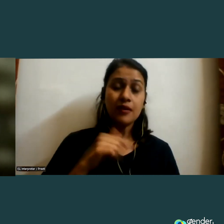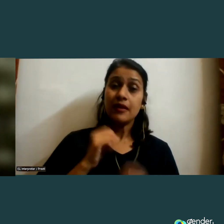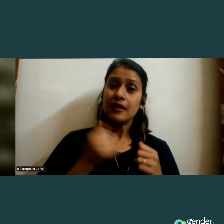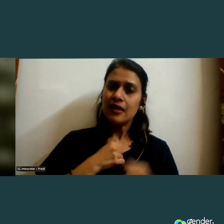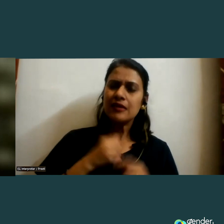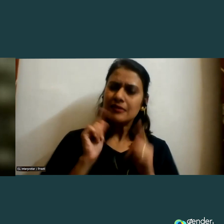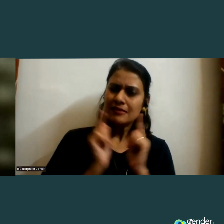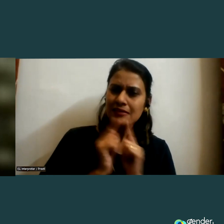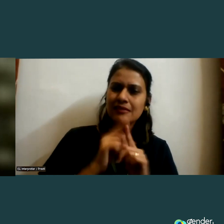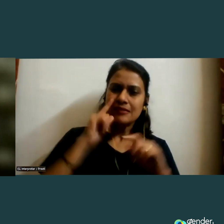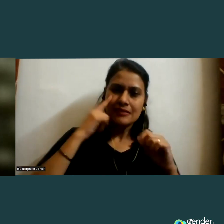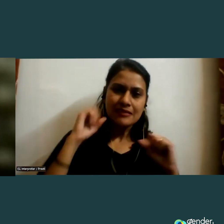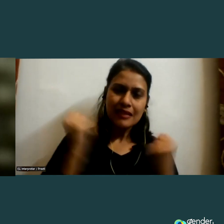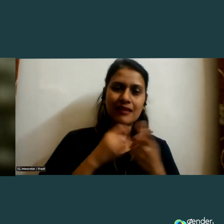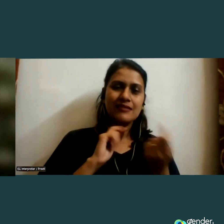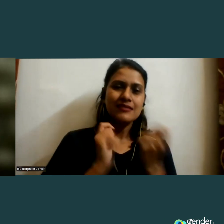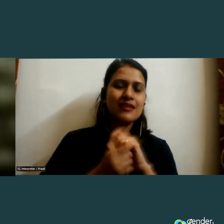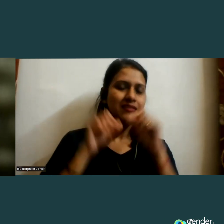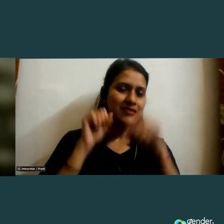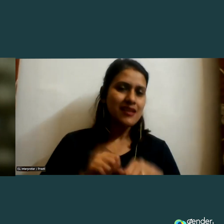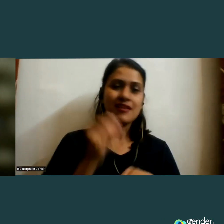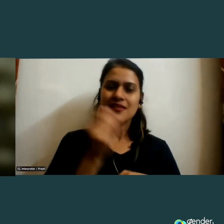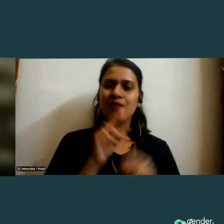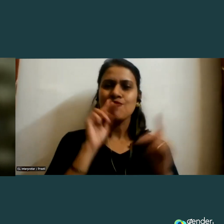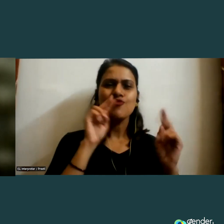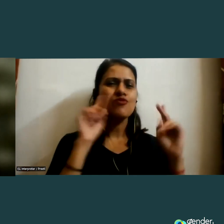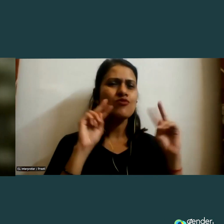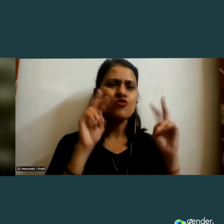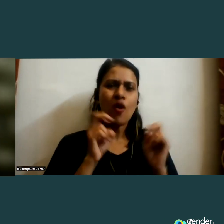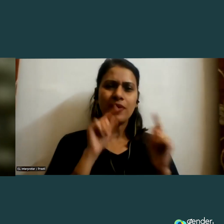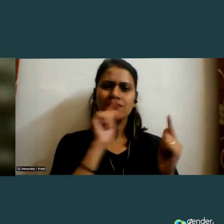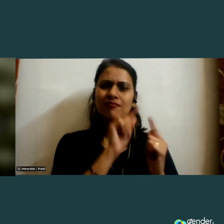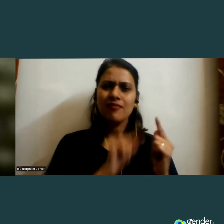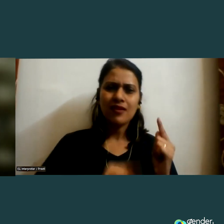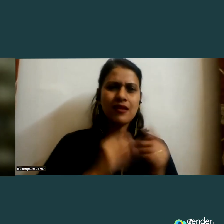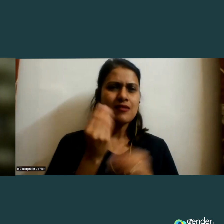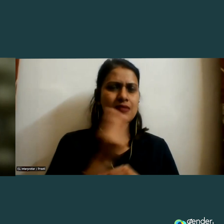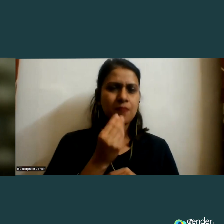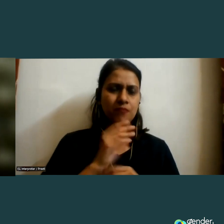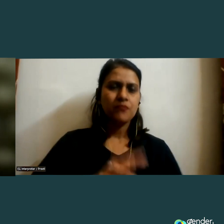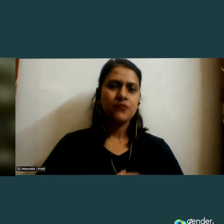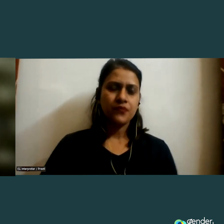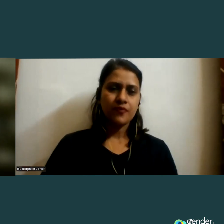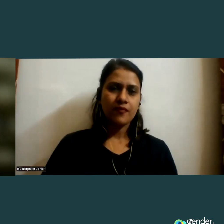small echo chamber, right? Because we are interested in certain topics and then you keep seeing the same thing. So being cognizant of all of